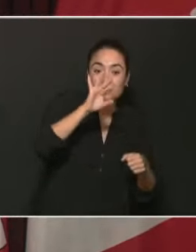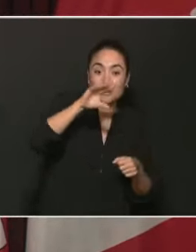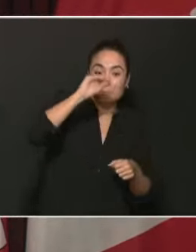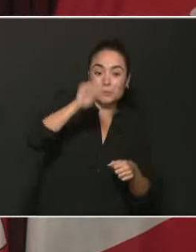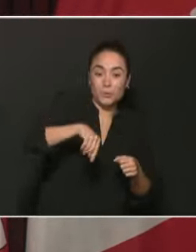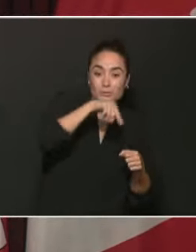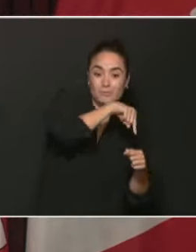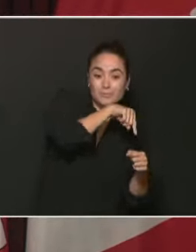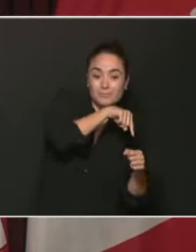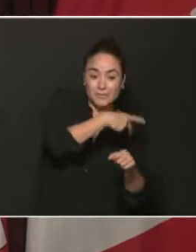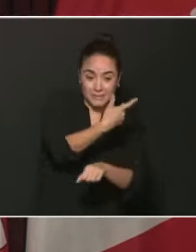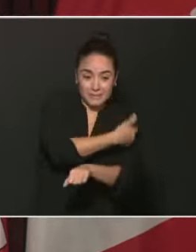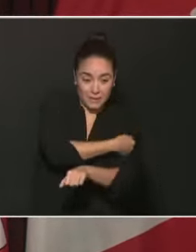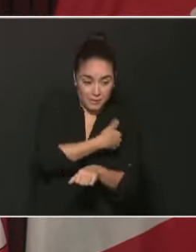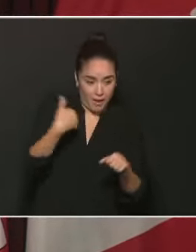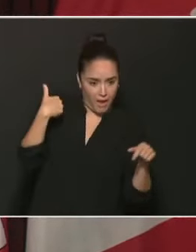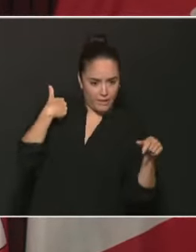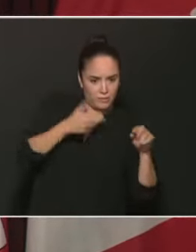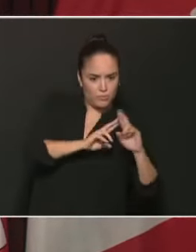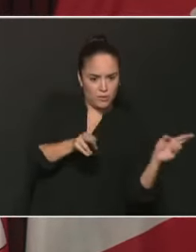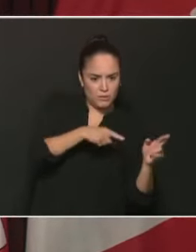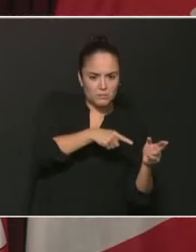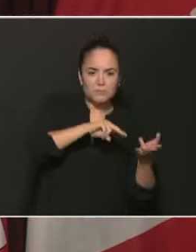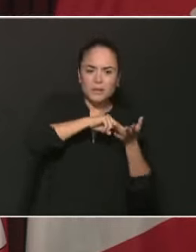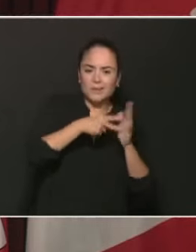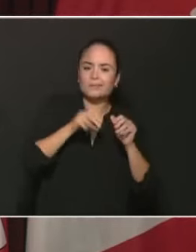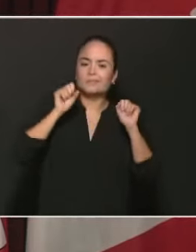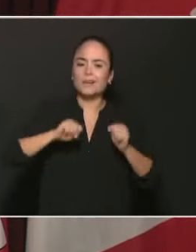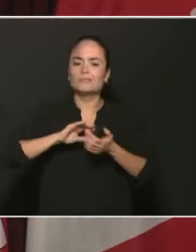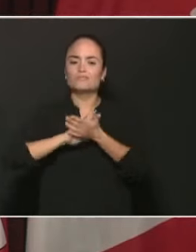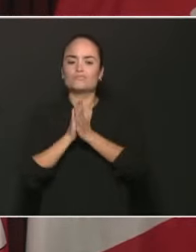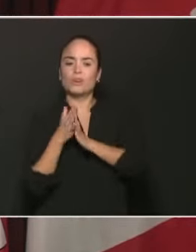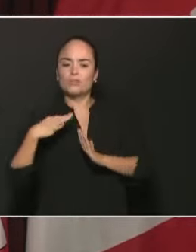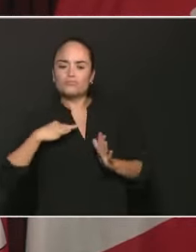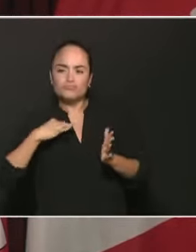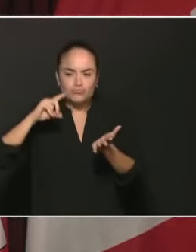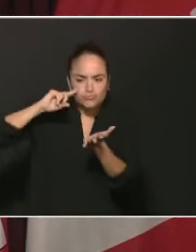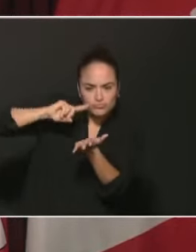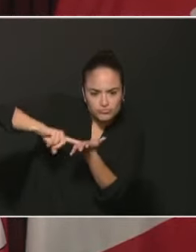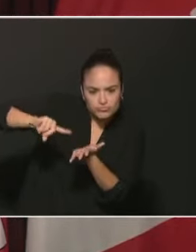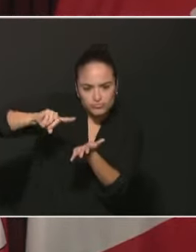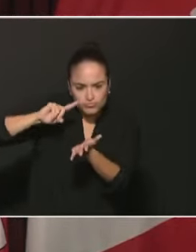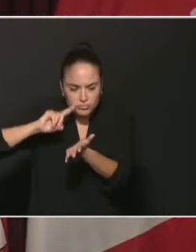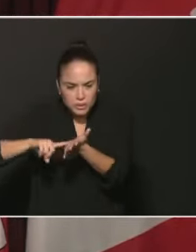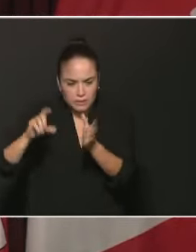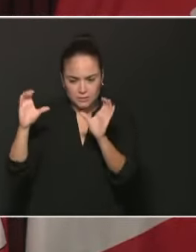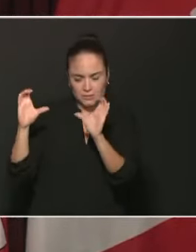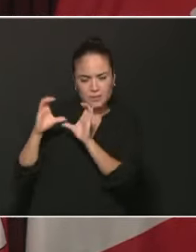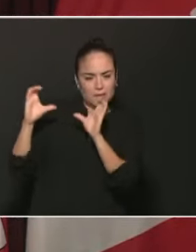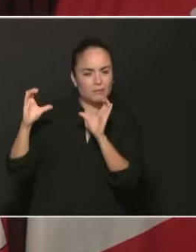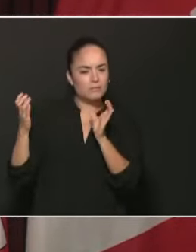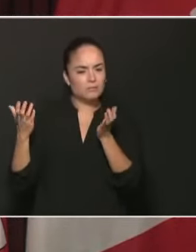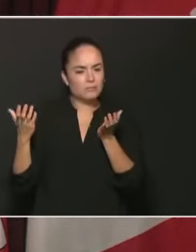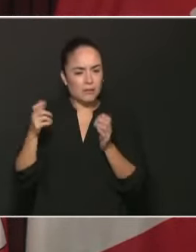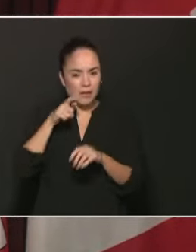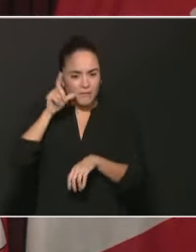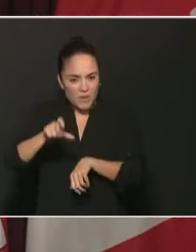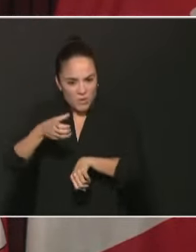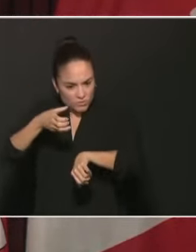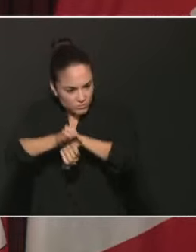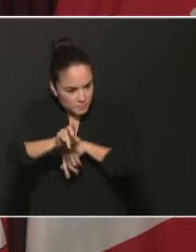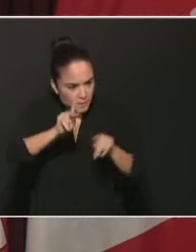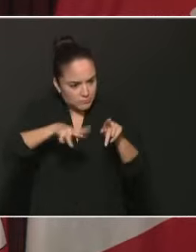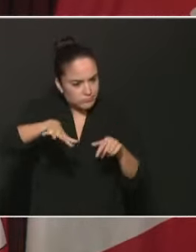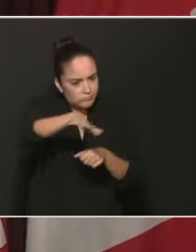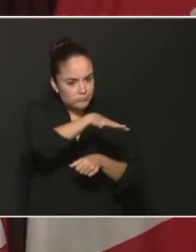each region for your magic number to say that people no longer need the vaccination certificates in